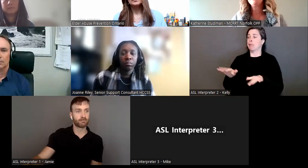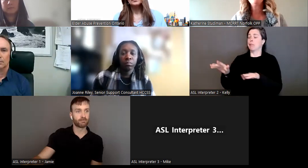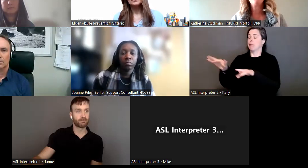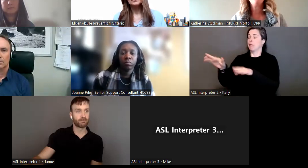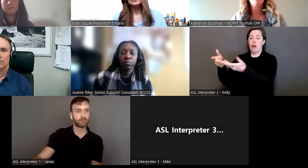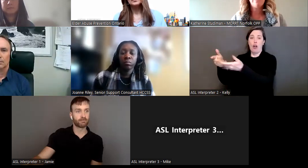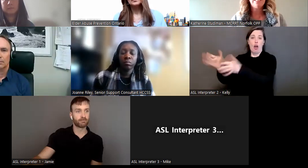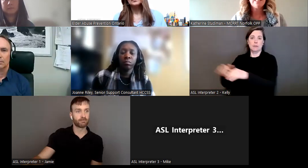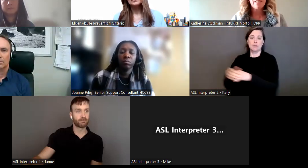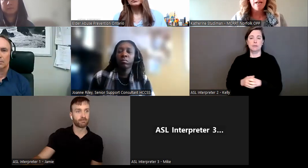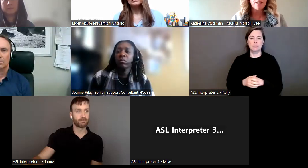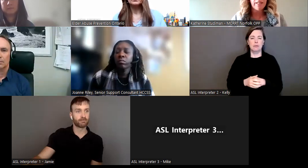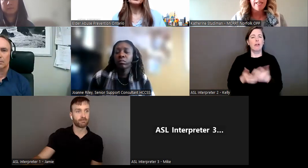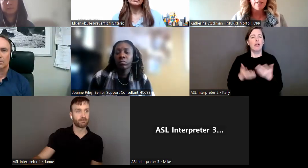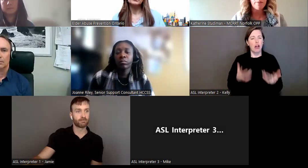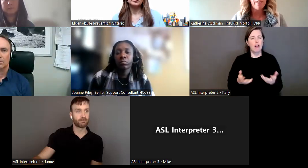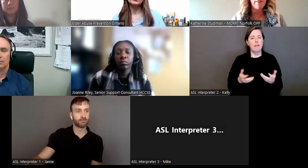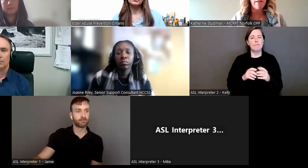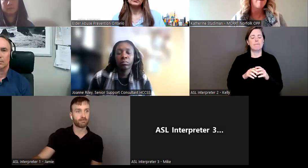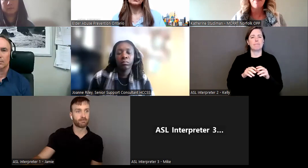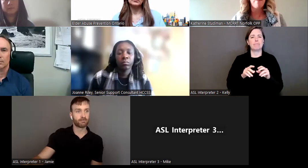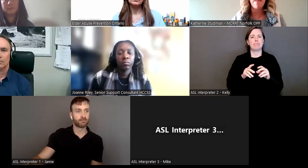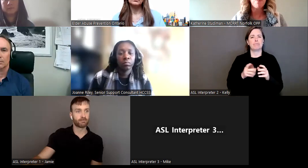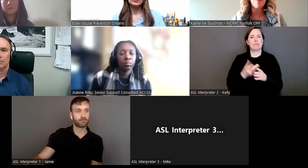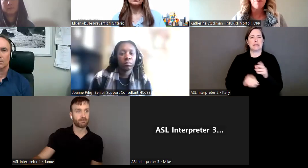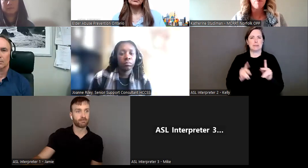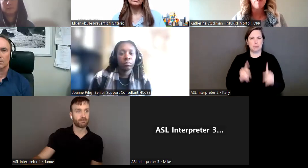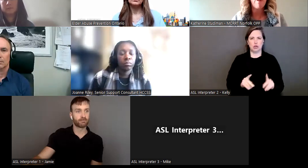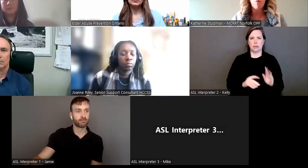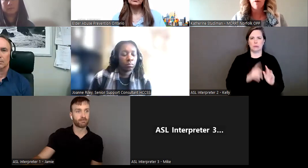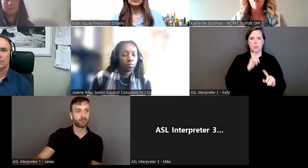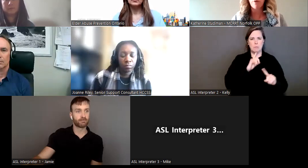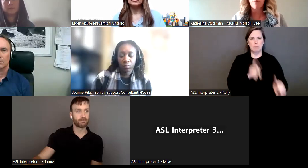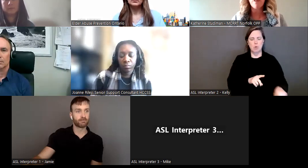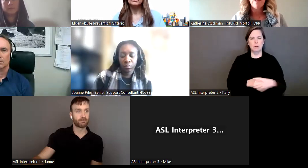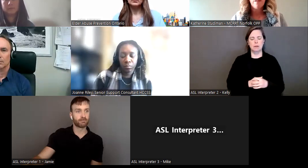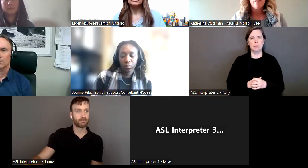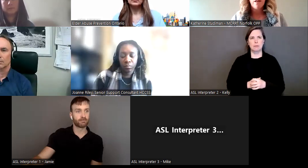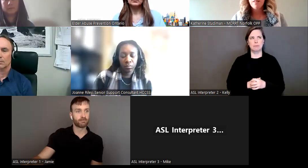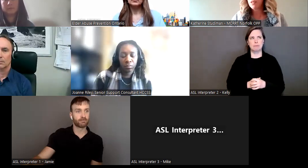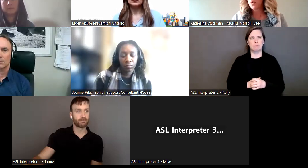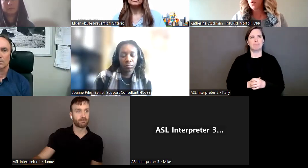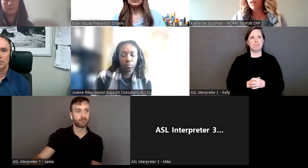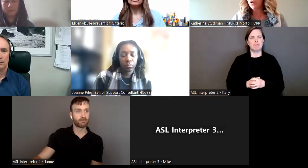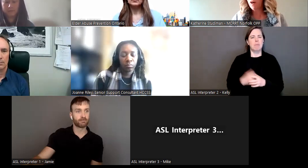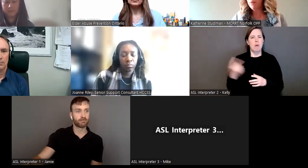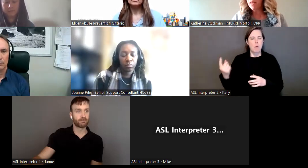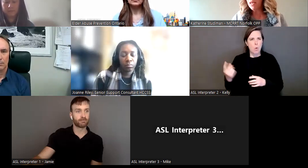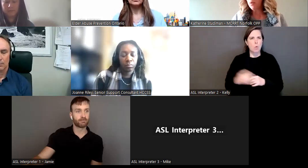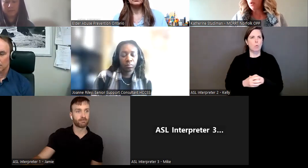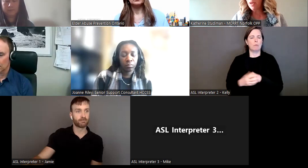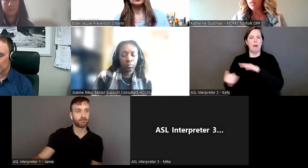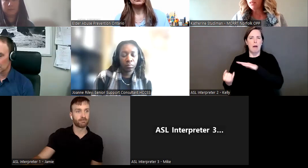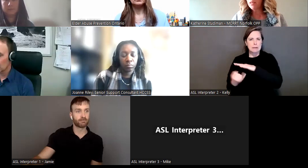I guess the loneliness and the isolation is a big thing. I mean, that makes people far more vulnerable. So I try to